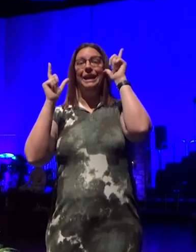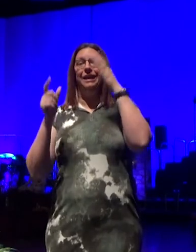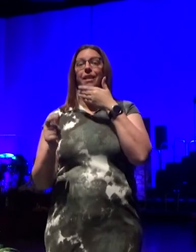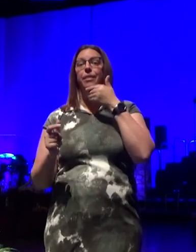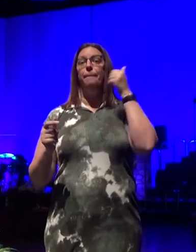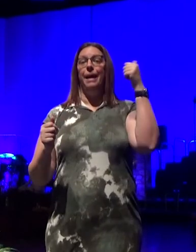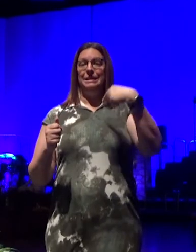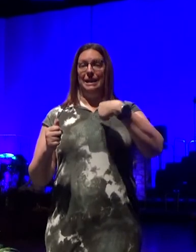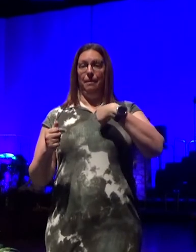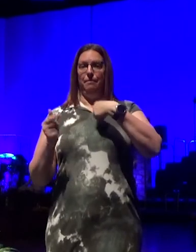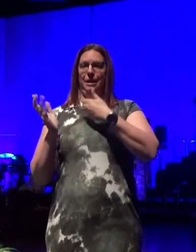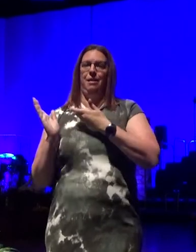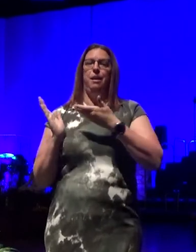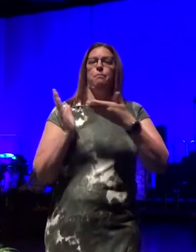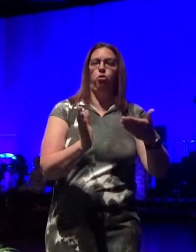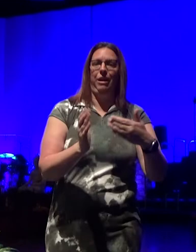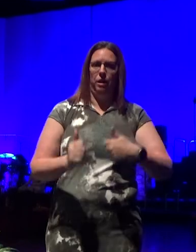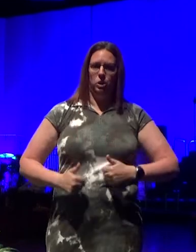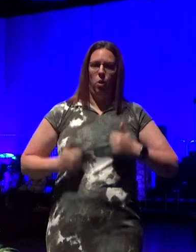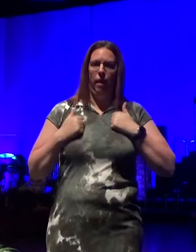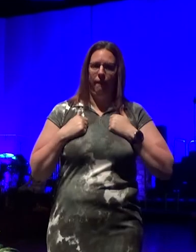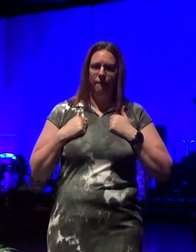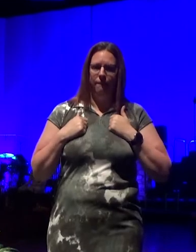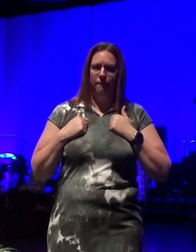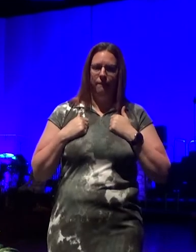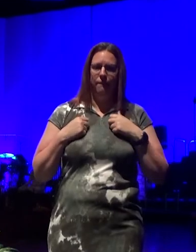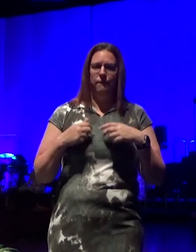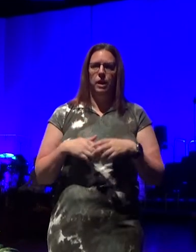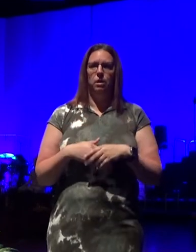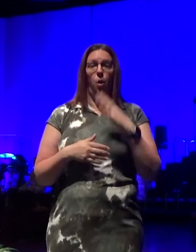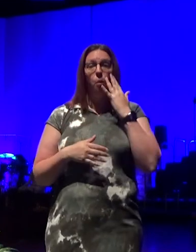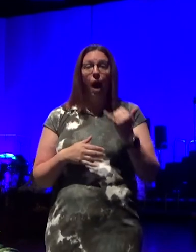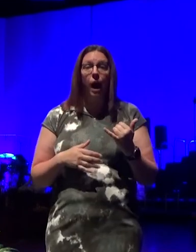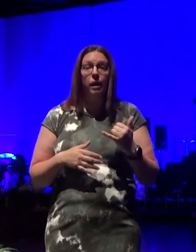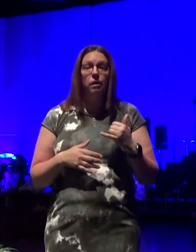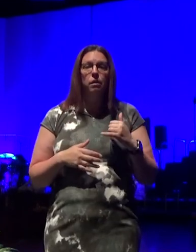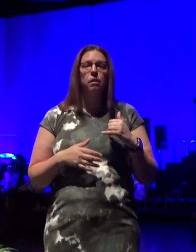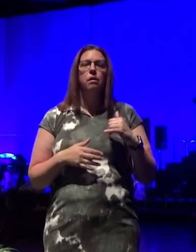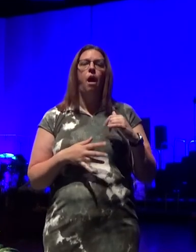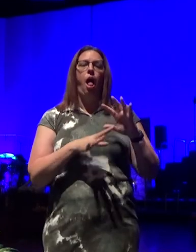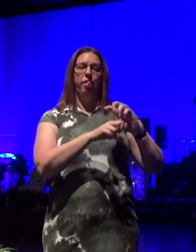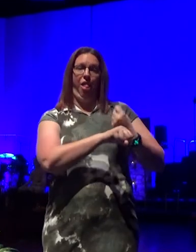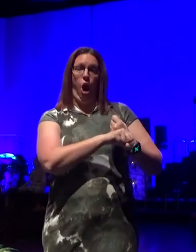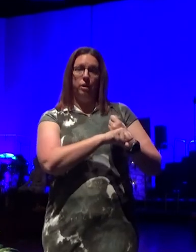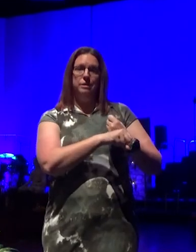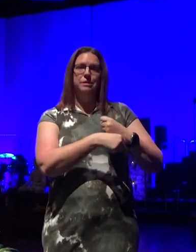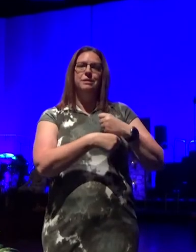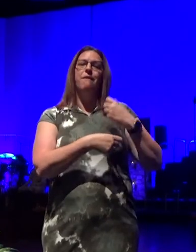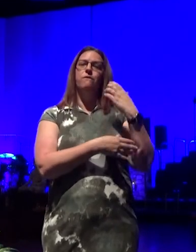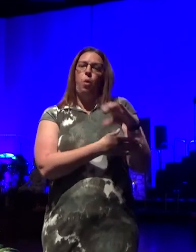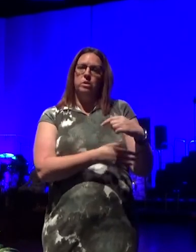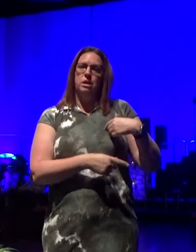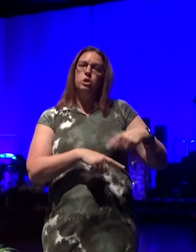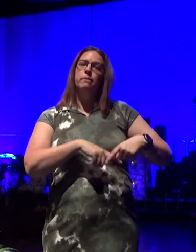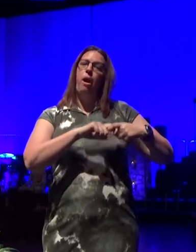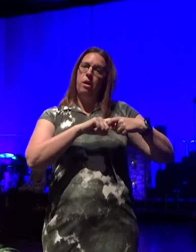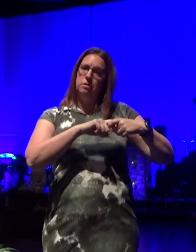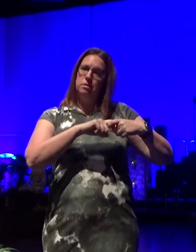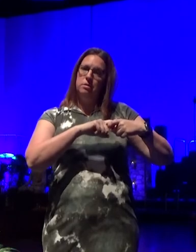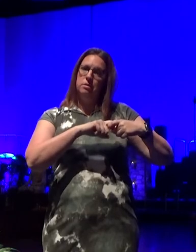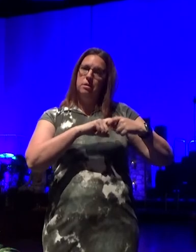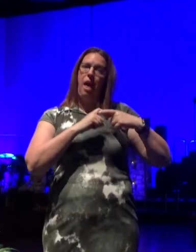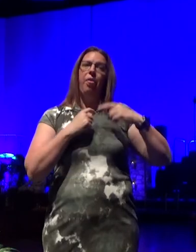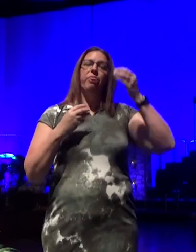my life? Because locks, they make us pause to think about what it is that we